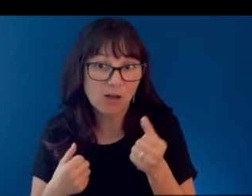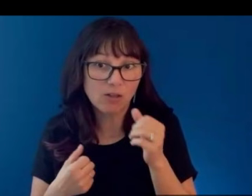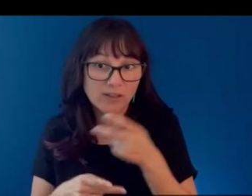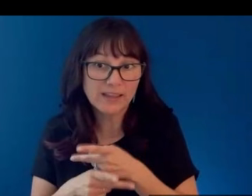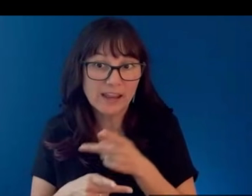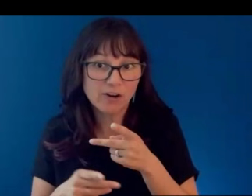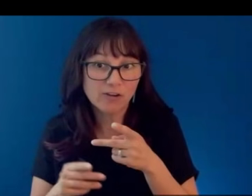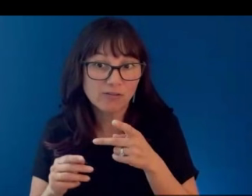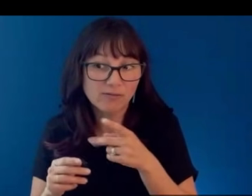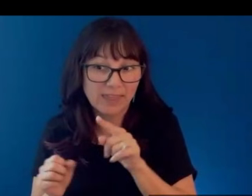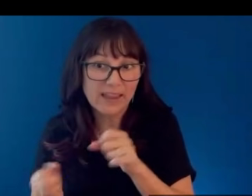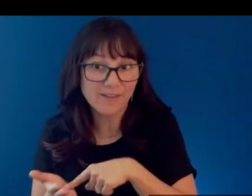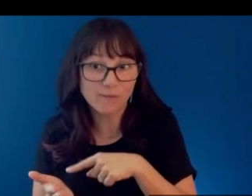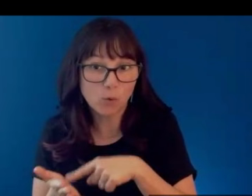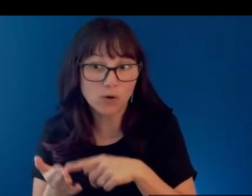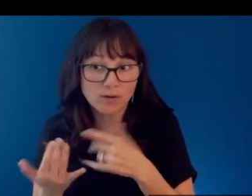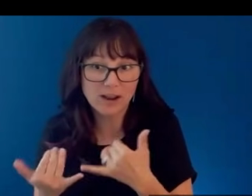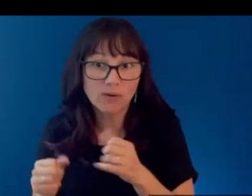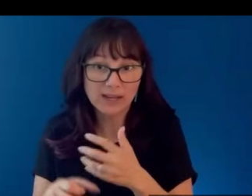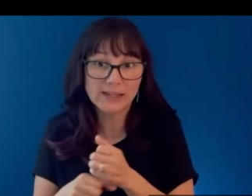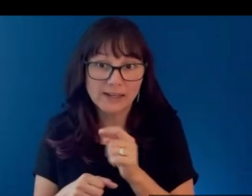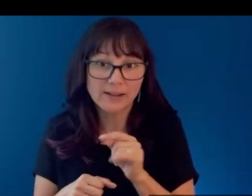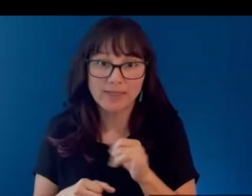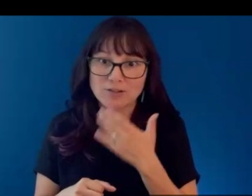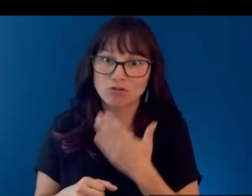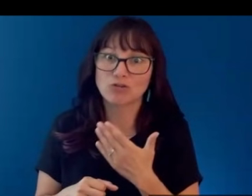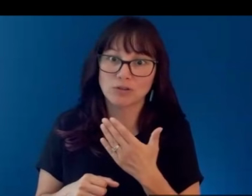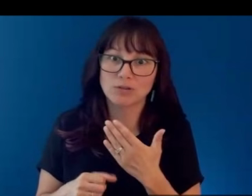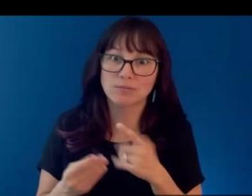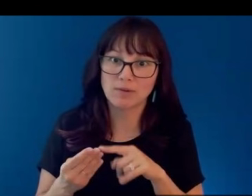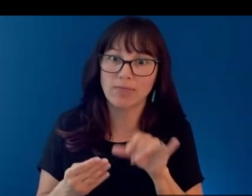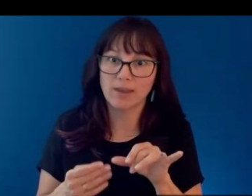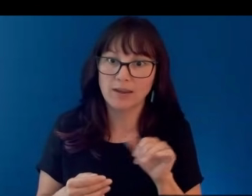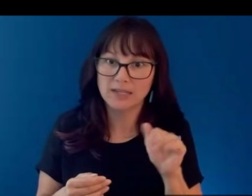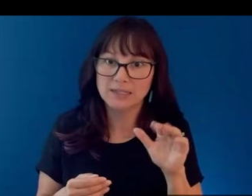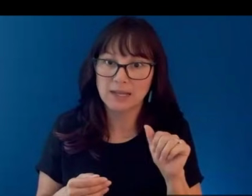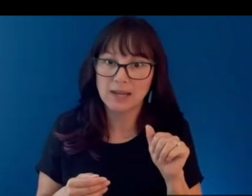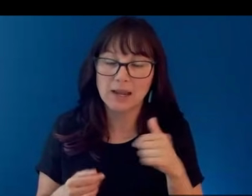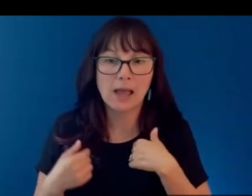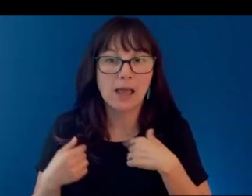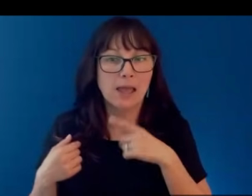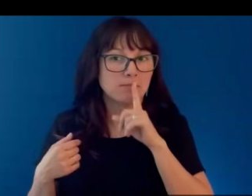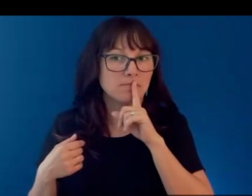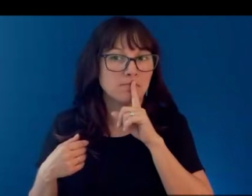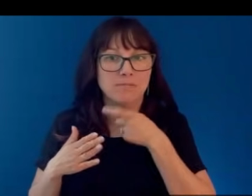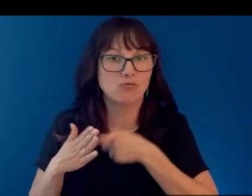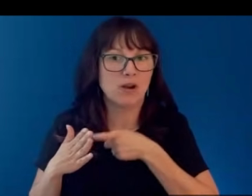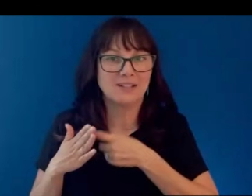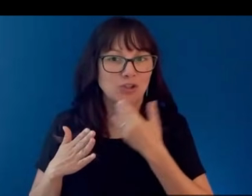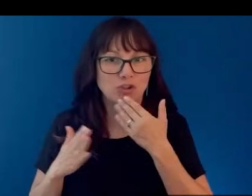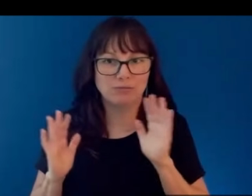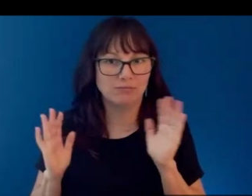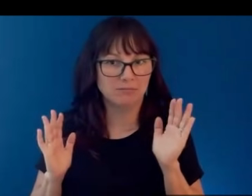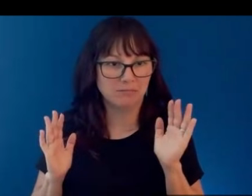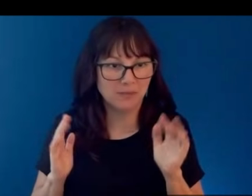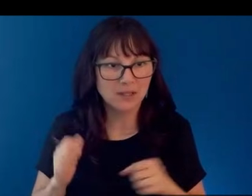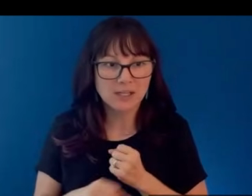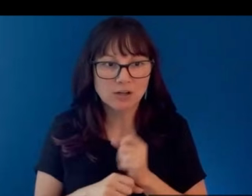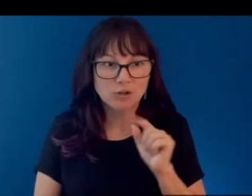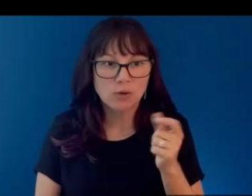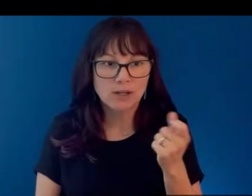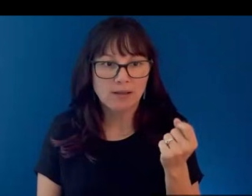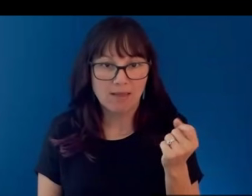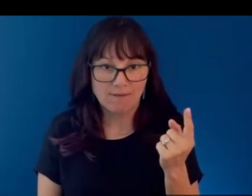Yeah, you can get it now. That's the good thing about it. I'm not going to say the price is good. In